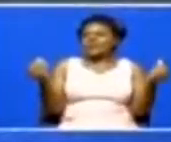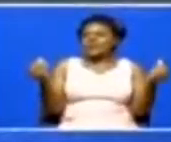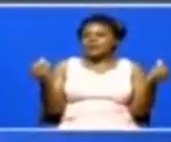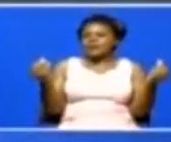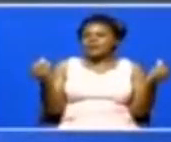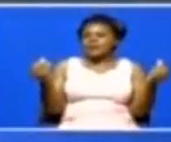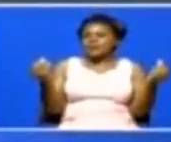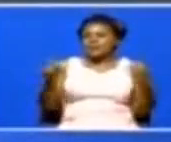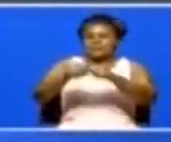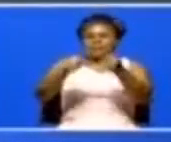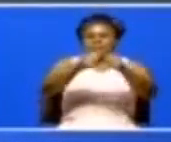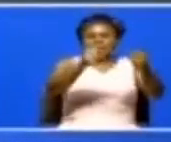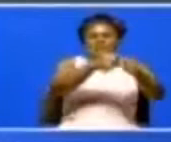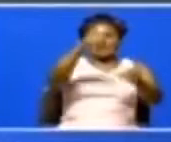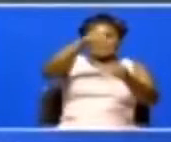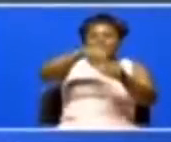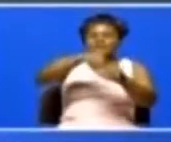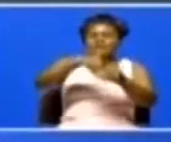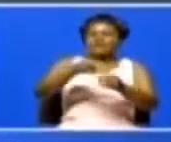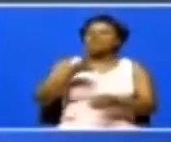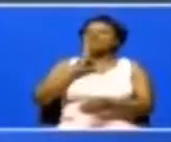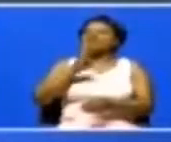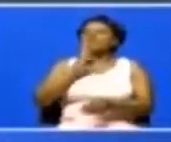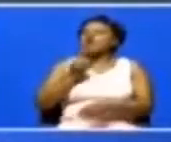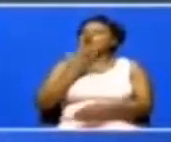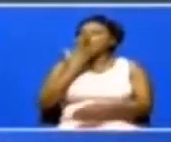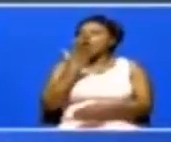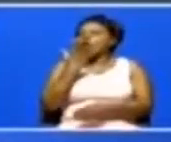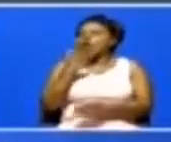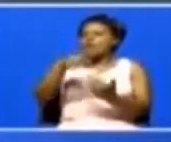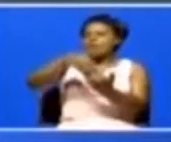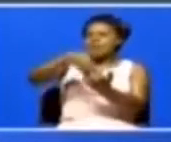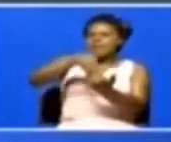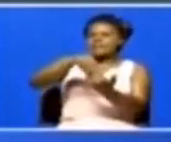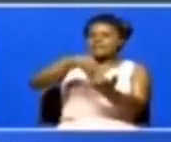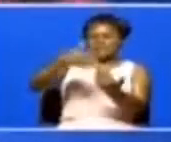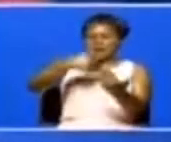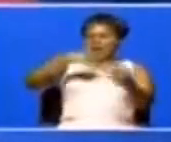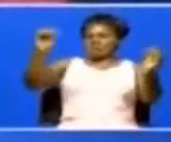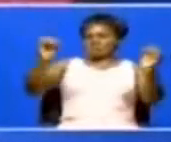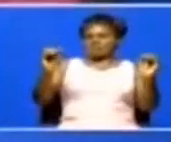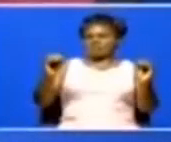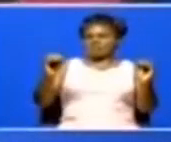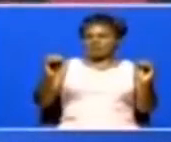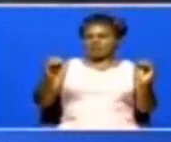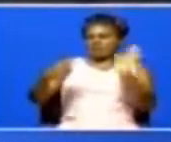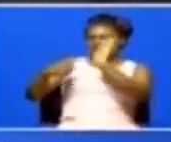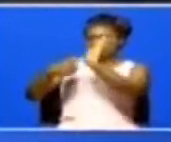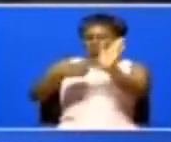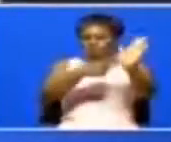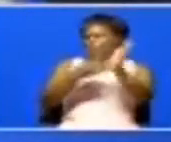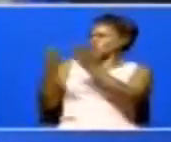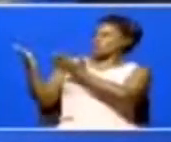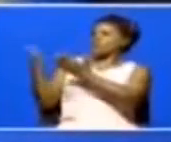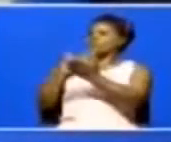it starts breaking, which is not a property of plastic, but of starch. The various displays seeking